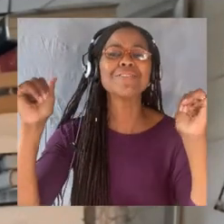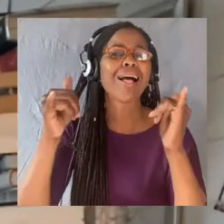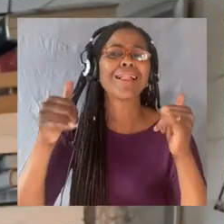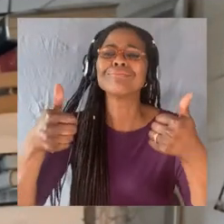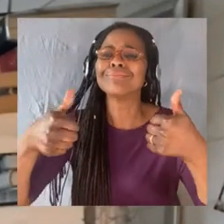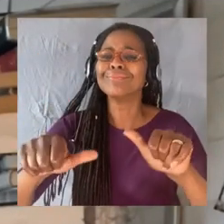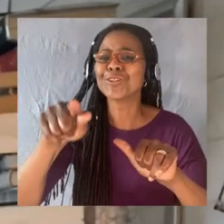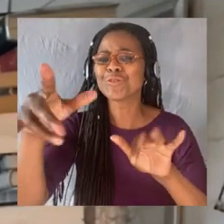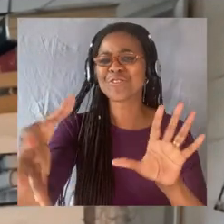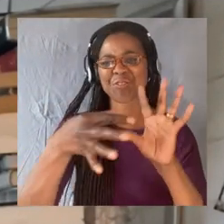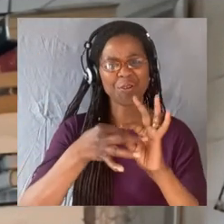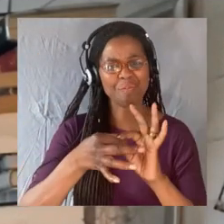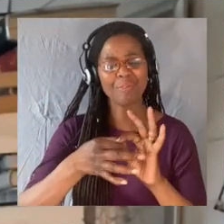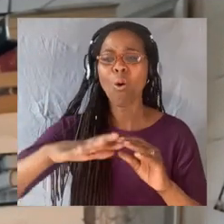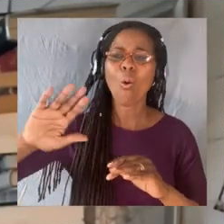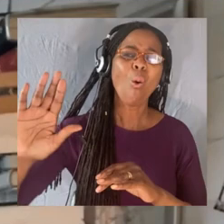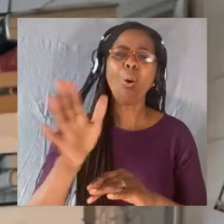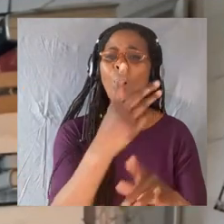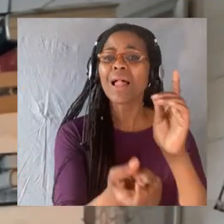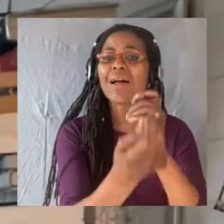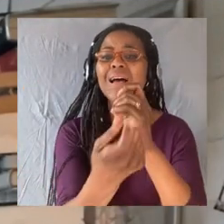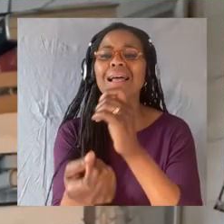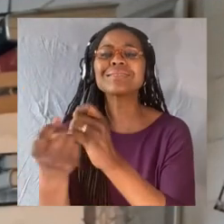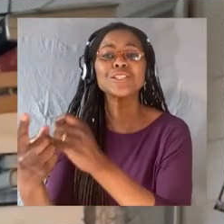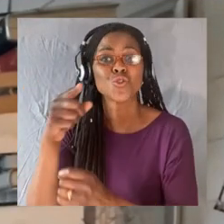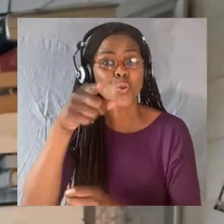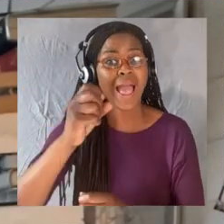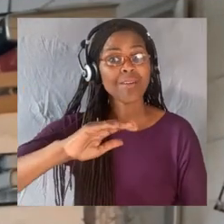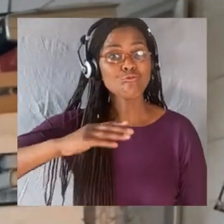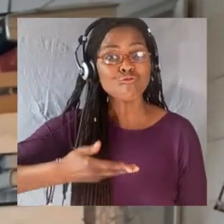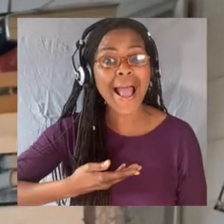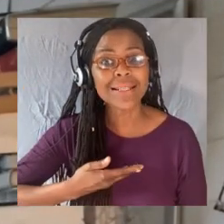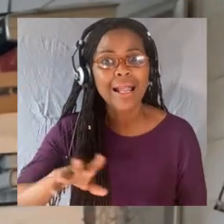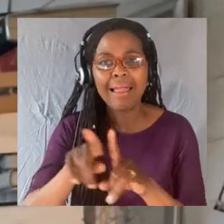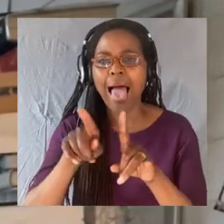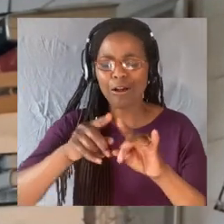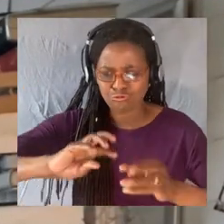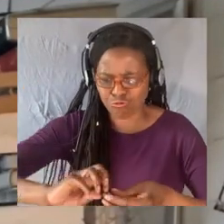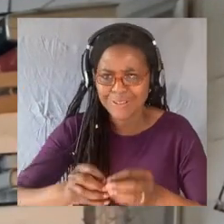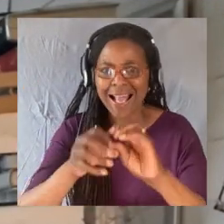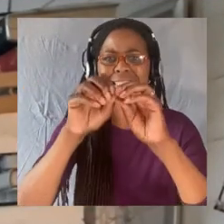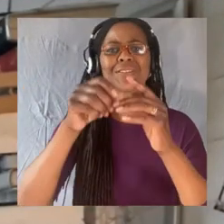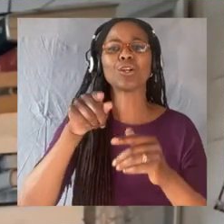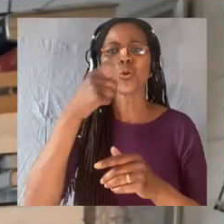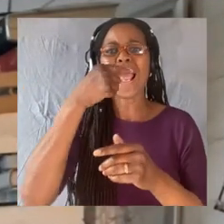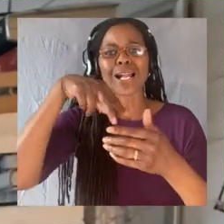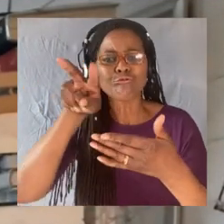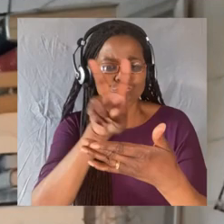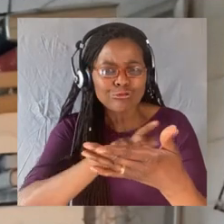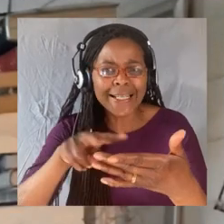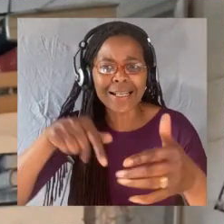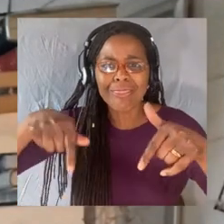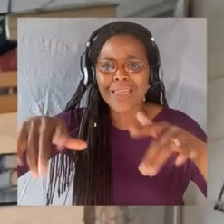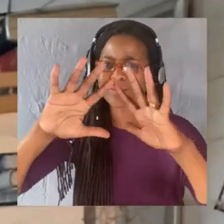Festival. All the events during the festival celebrate all the things you have the right to. Creativity,